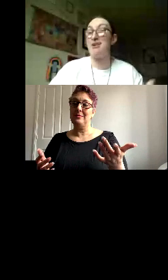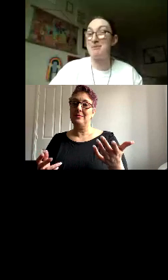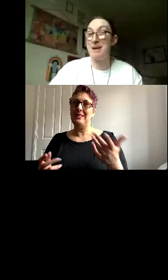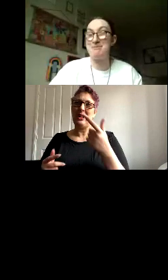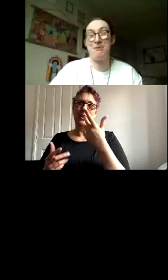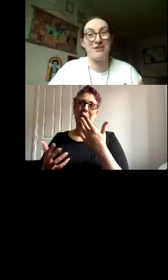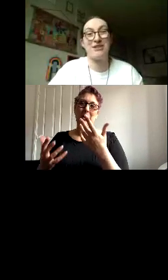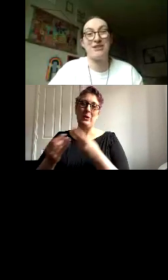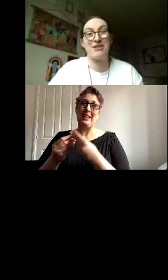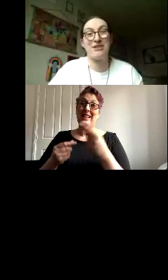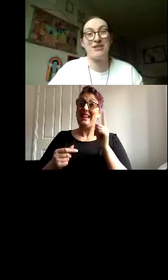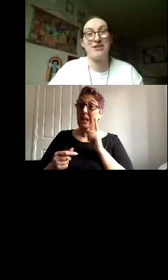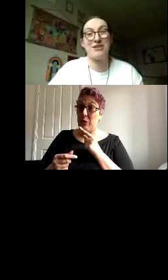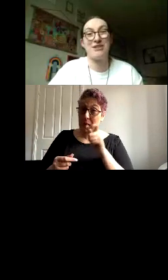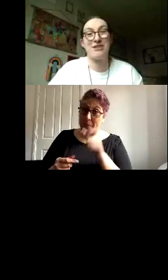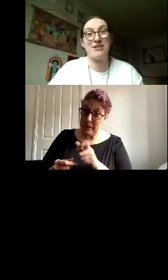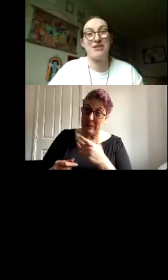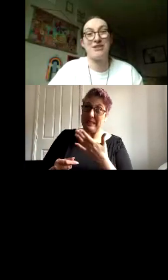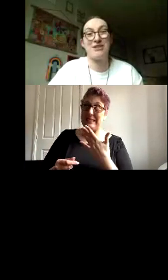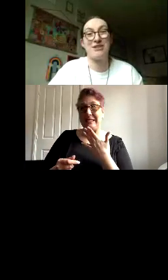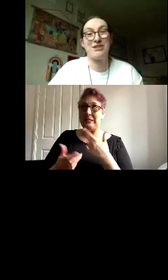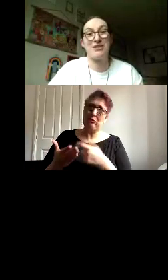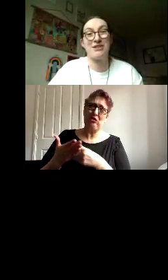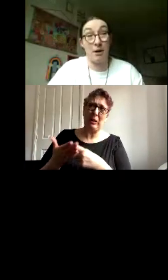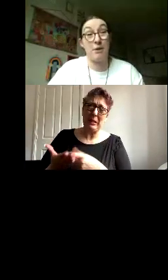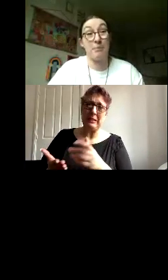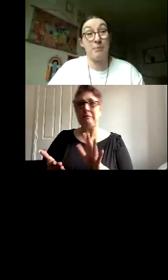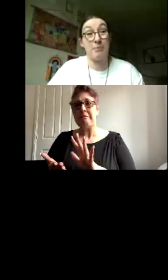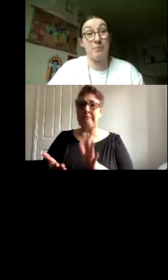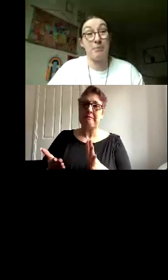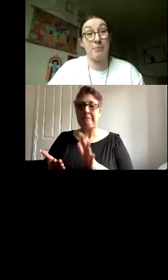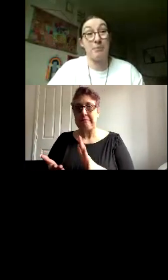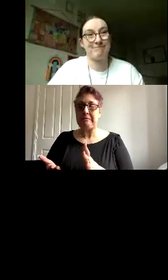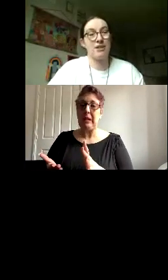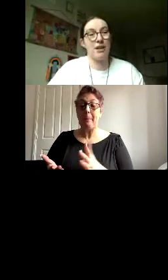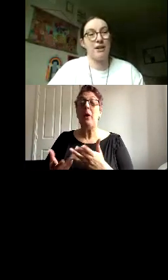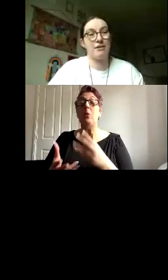with hearing people, but with deaf people, those are actually appropriate.